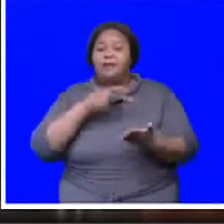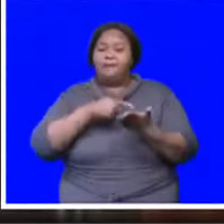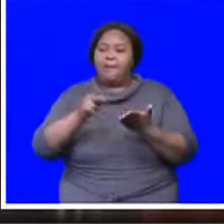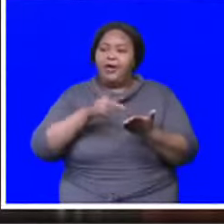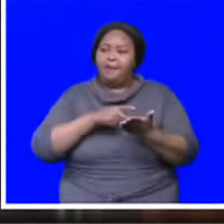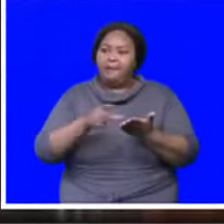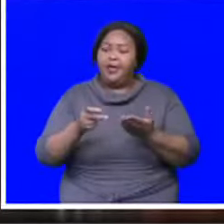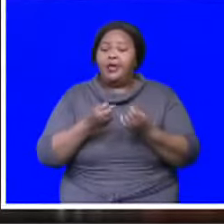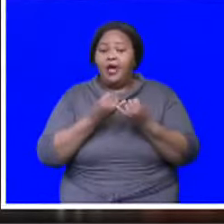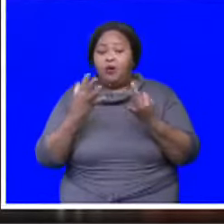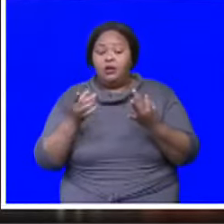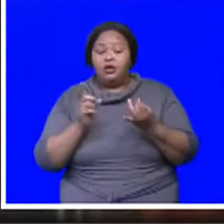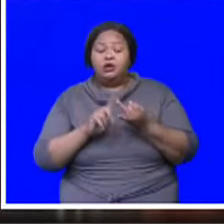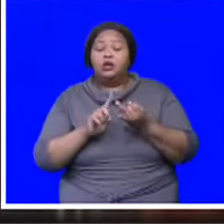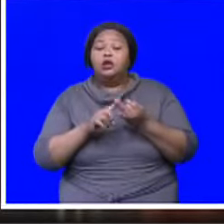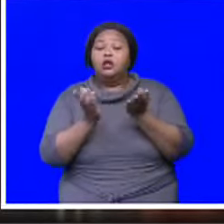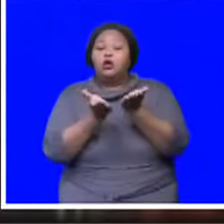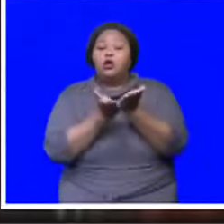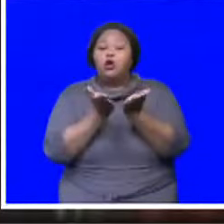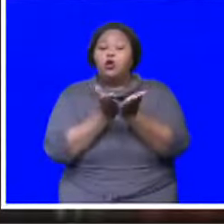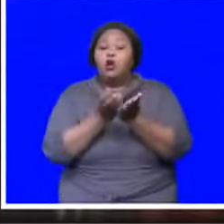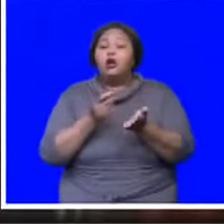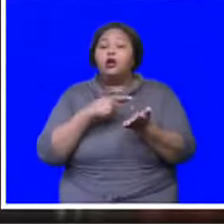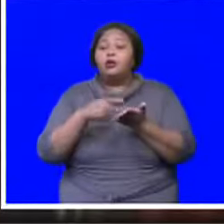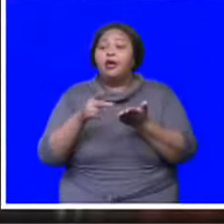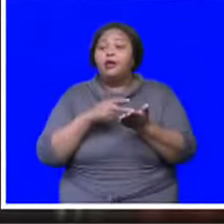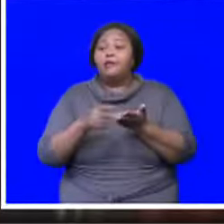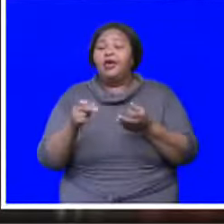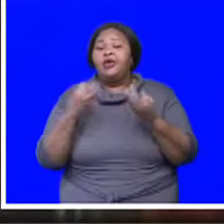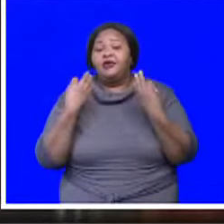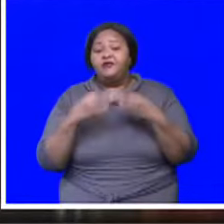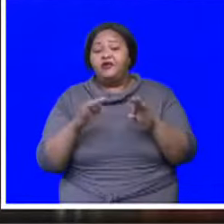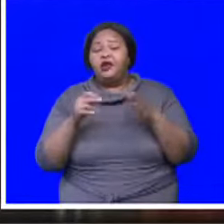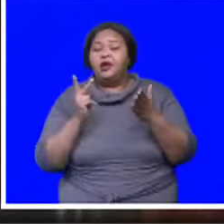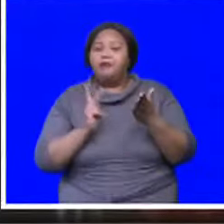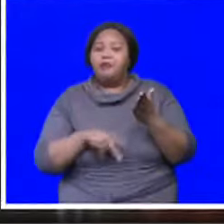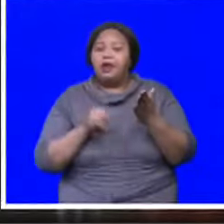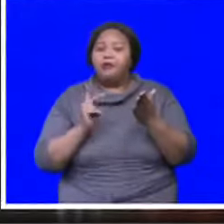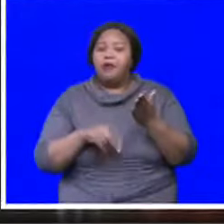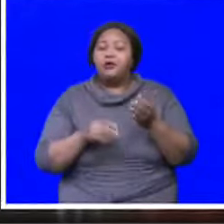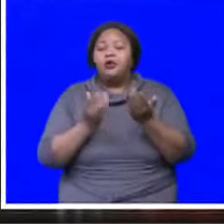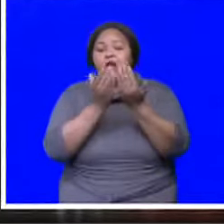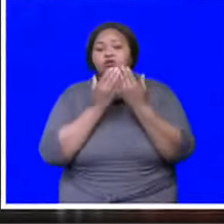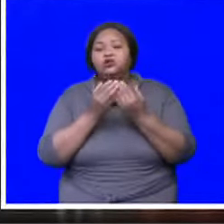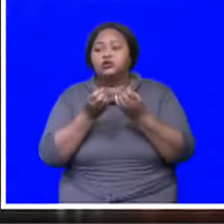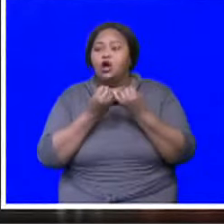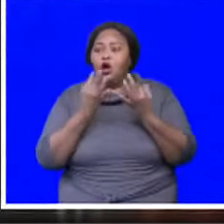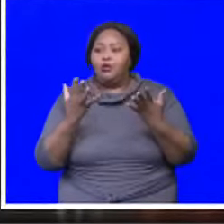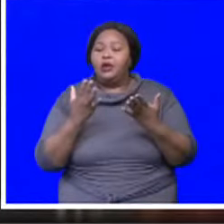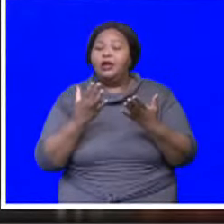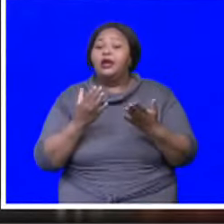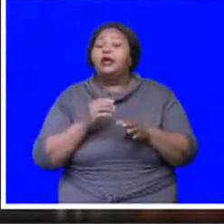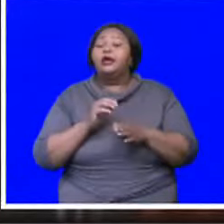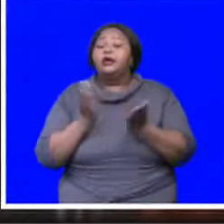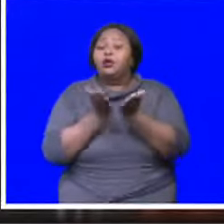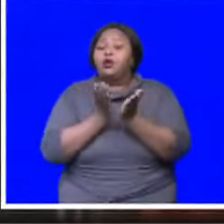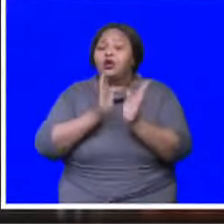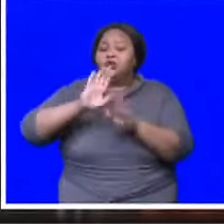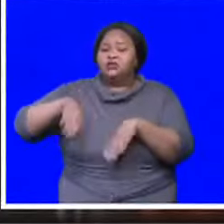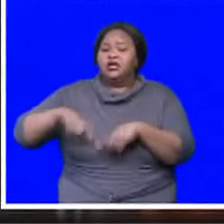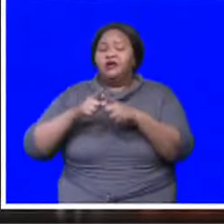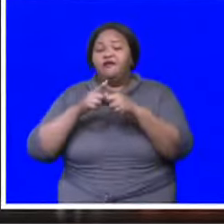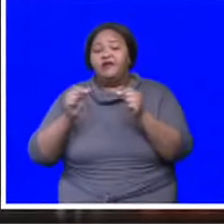lesitibhadelwe free primary dingakhe lesisele titaba tiphelile nini kude